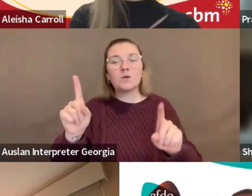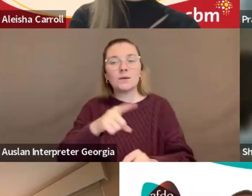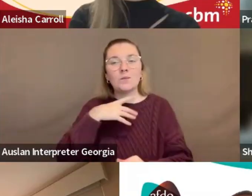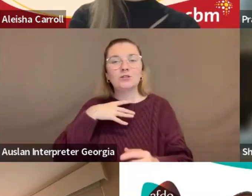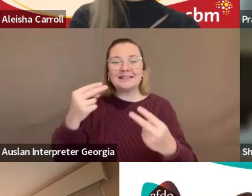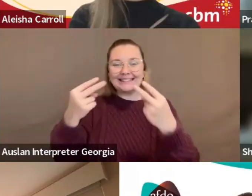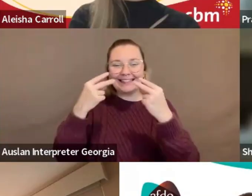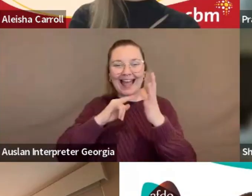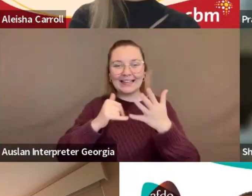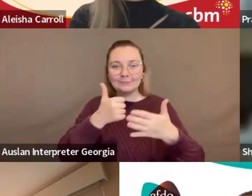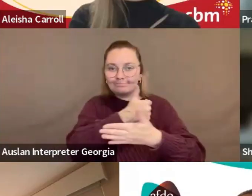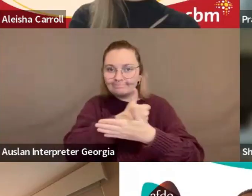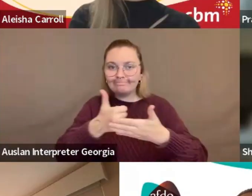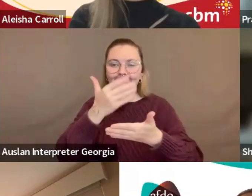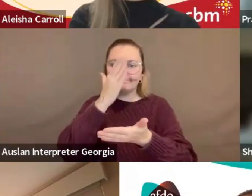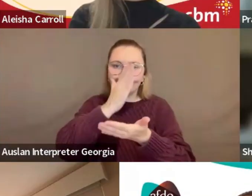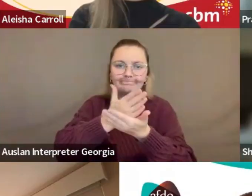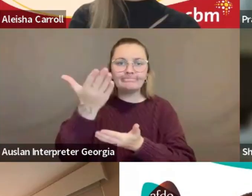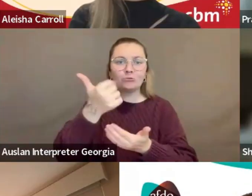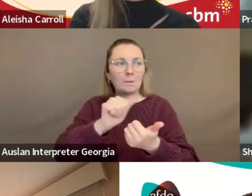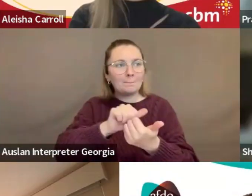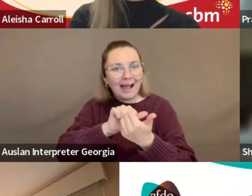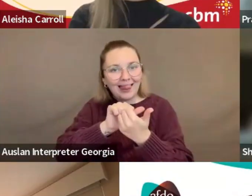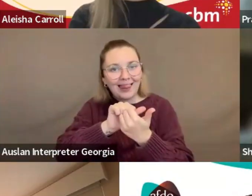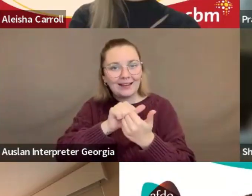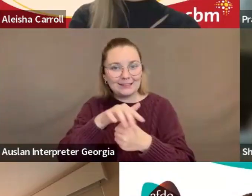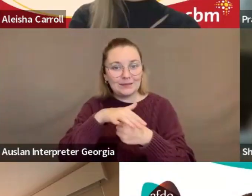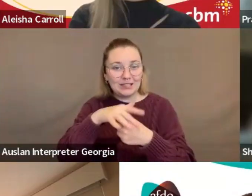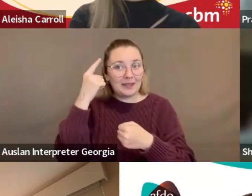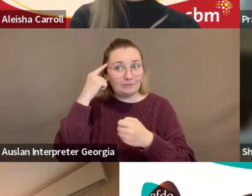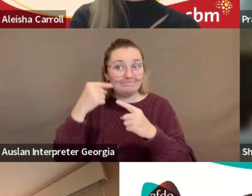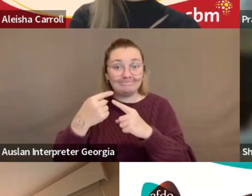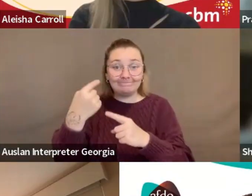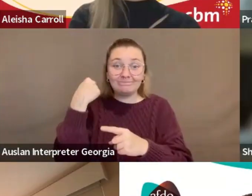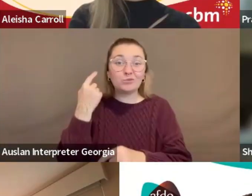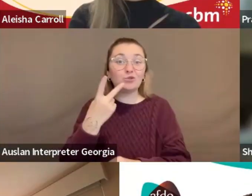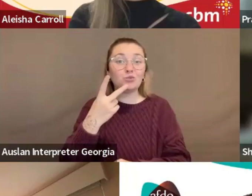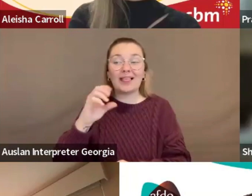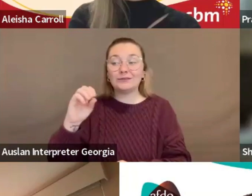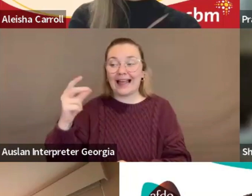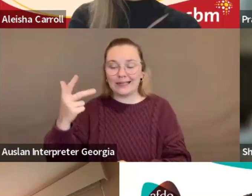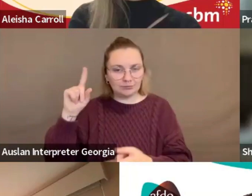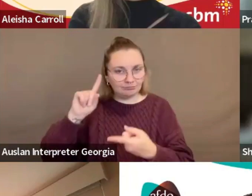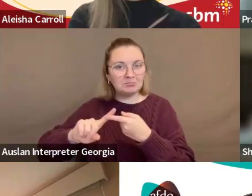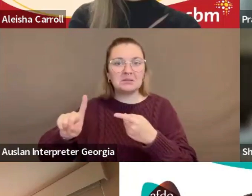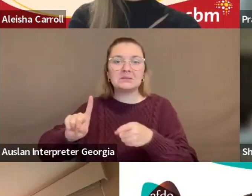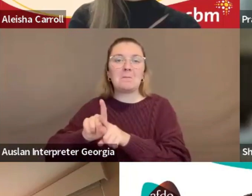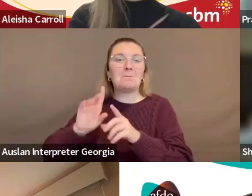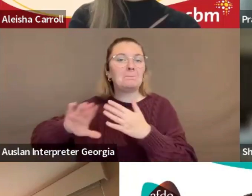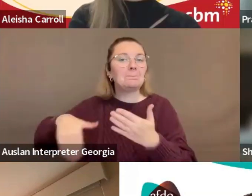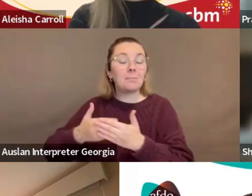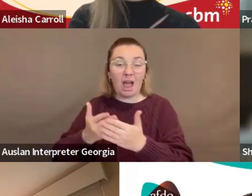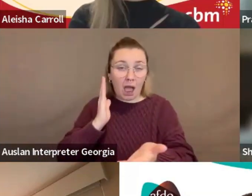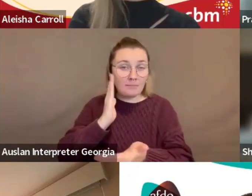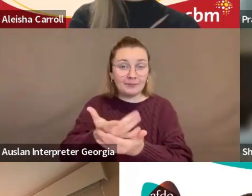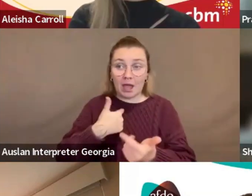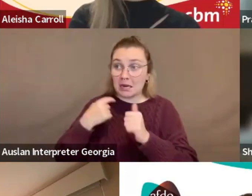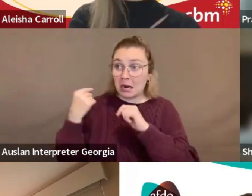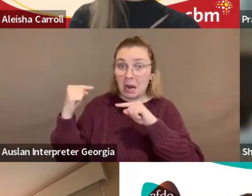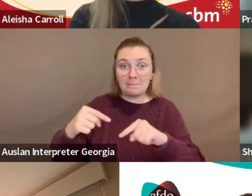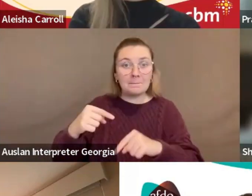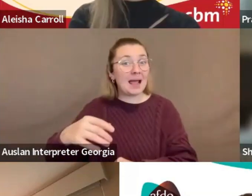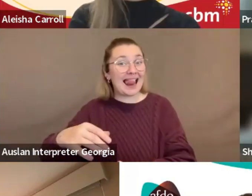seen as a consistent, credible partner in this space, and I believe we have been since 2008. And so we are authentic when we come here to